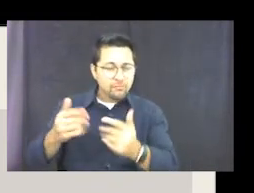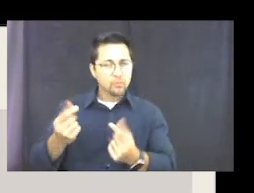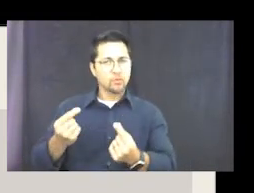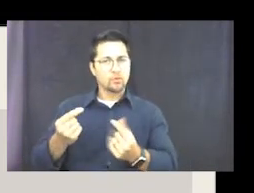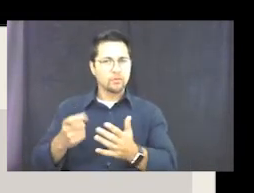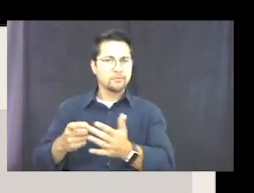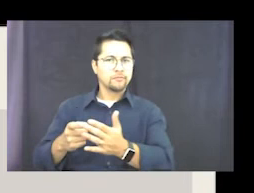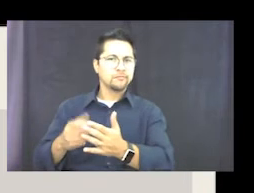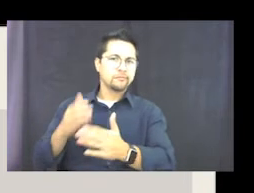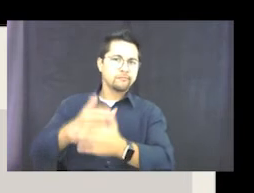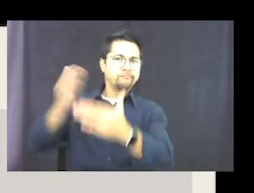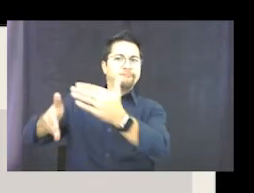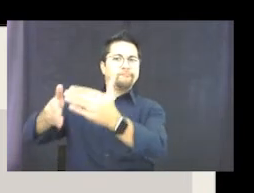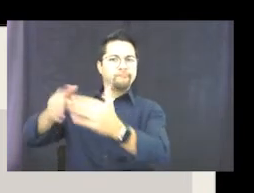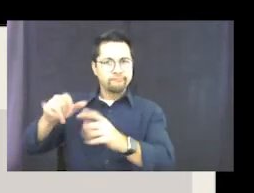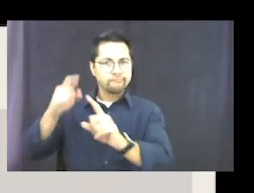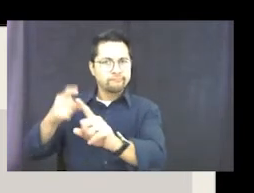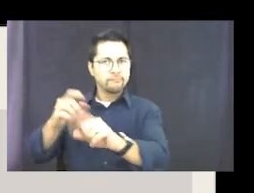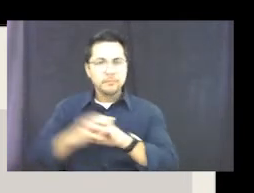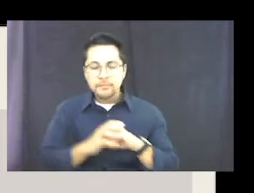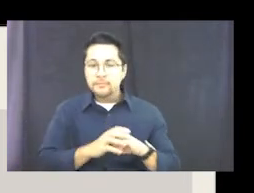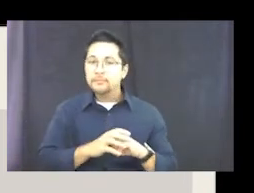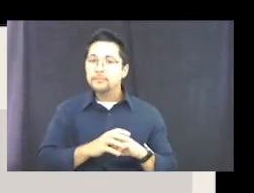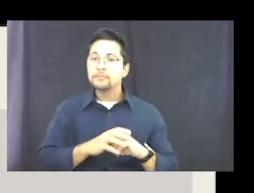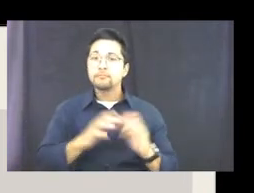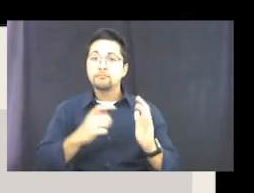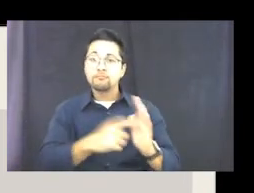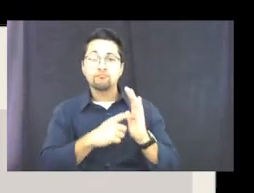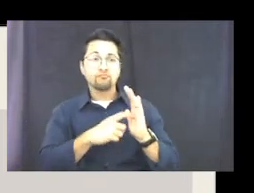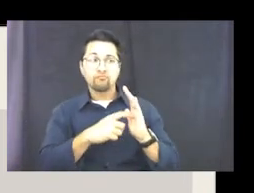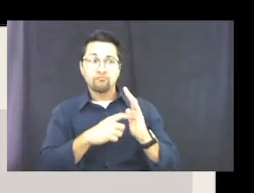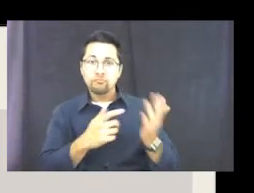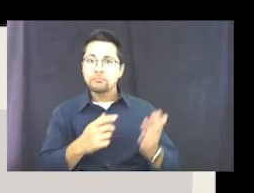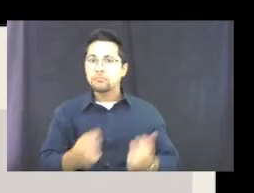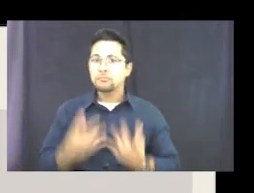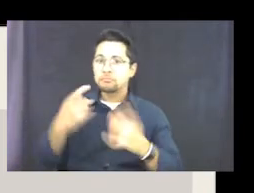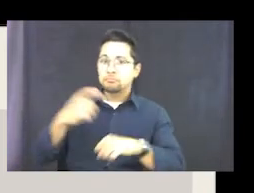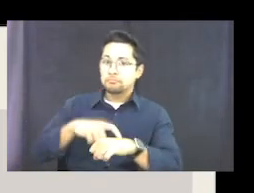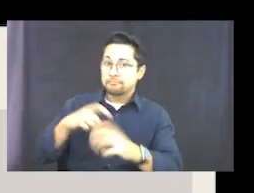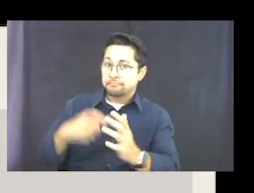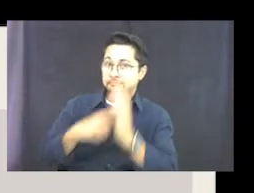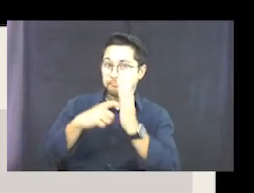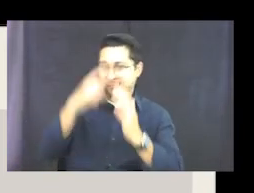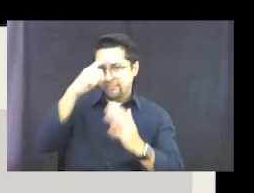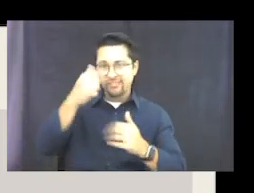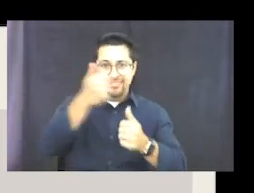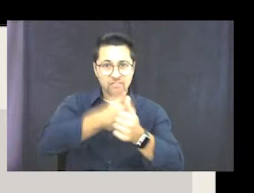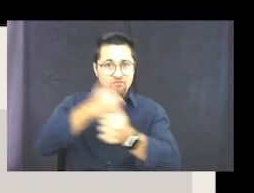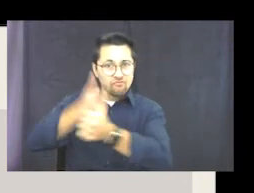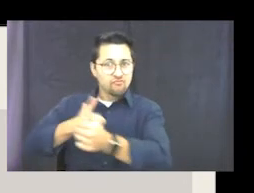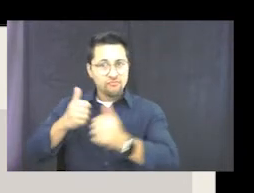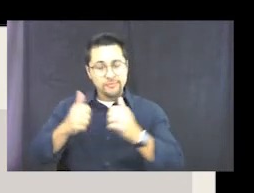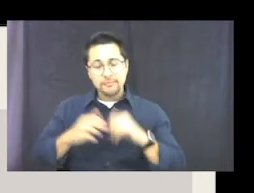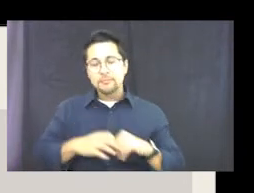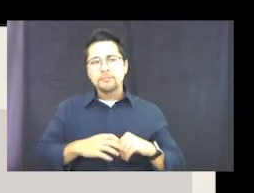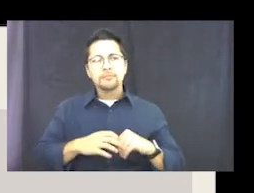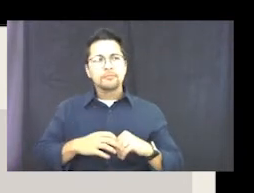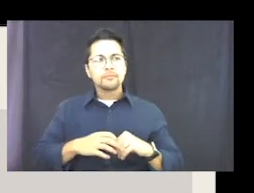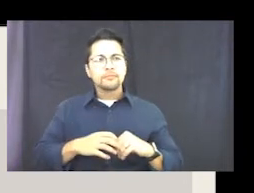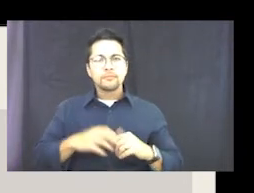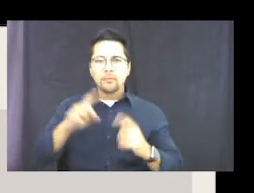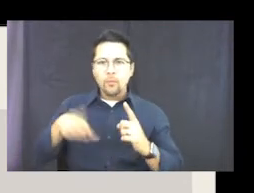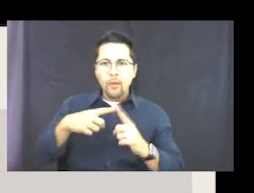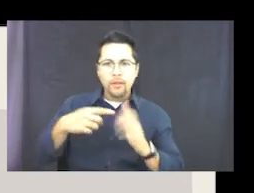task or the plan. What needs to be done to complete this? How much time will I need to complete each step? When will I need to be done